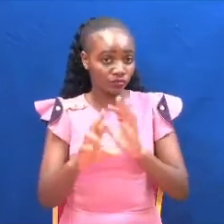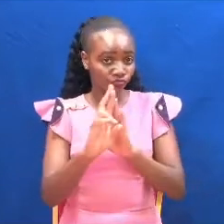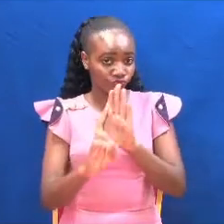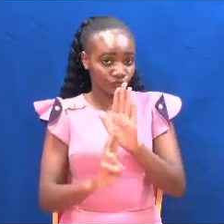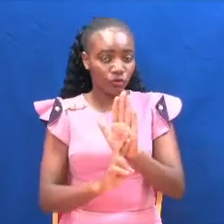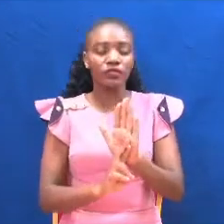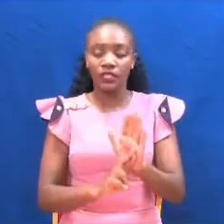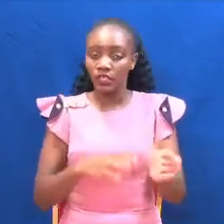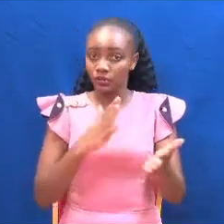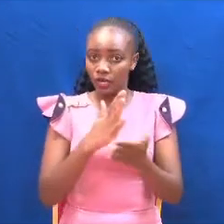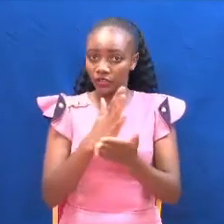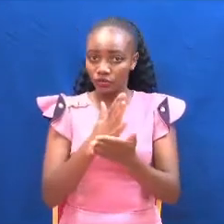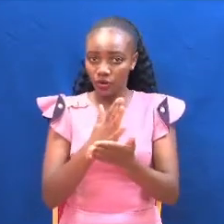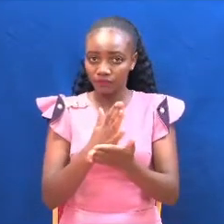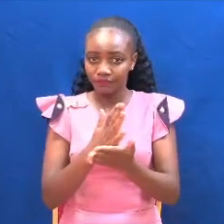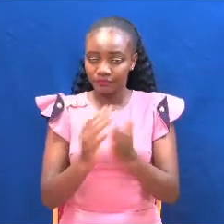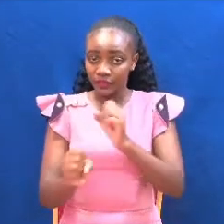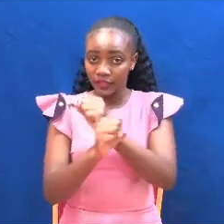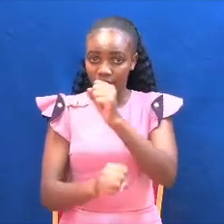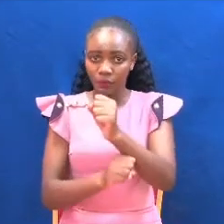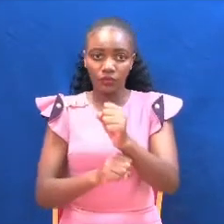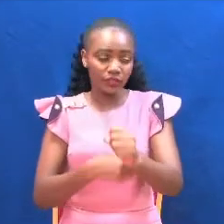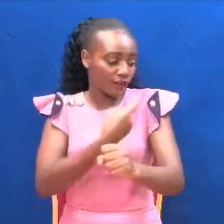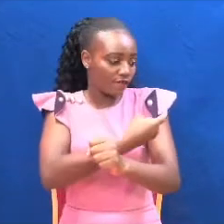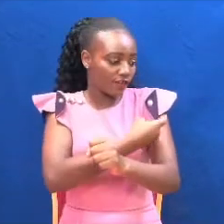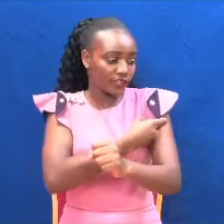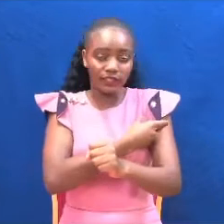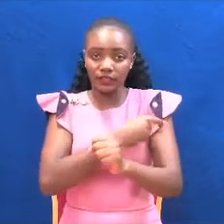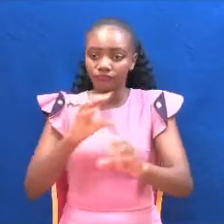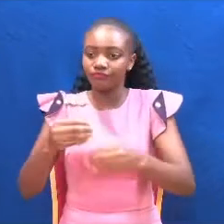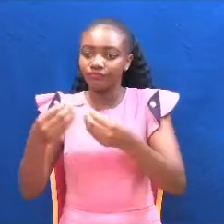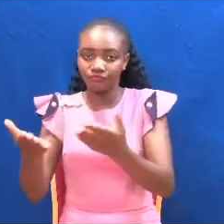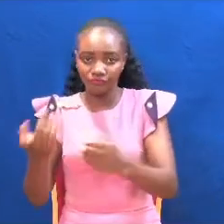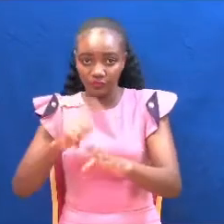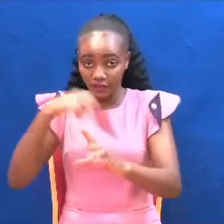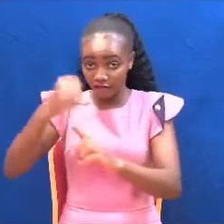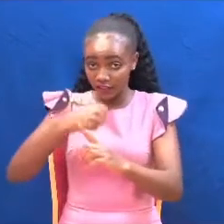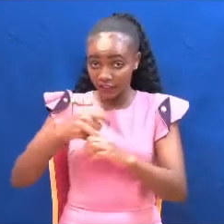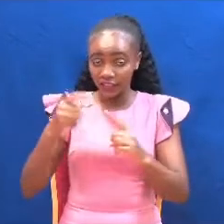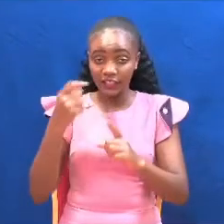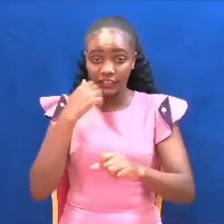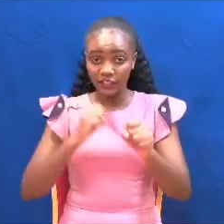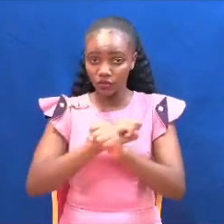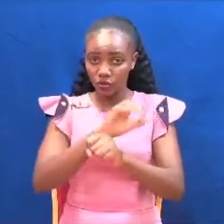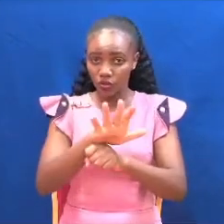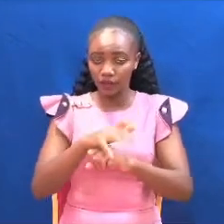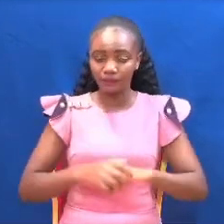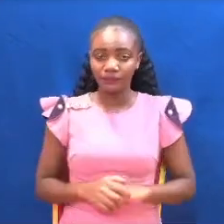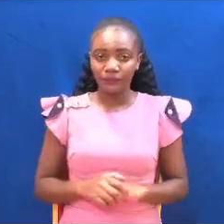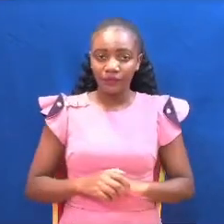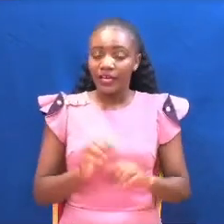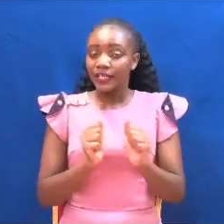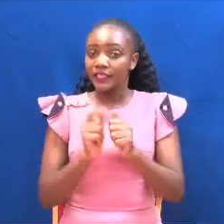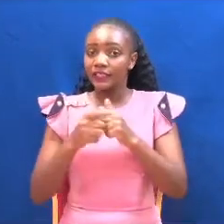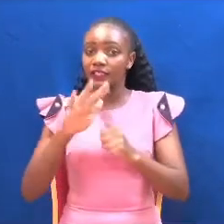to complement the vaccine rollout in the war against COVID-19. In his 16th address